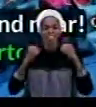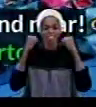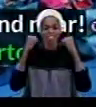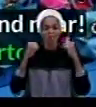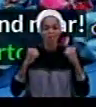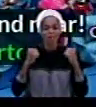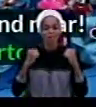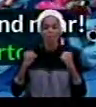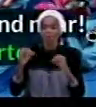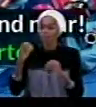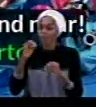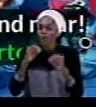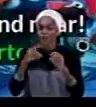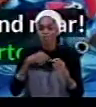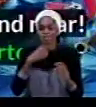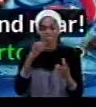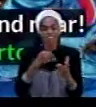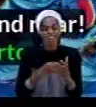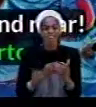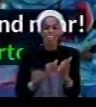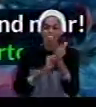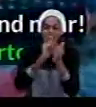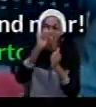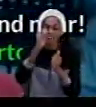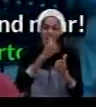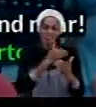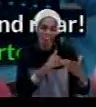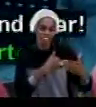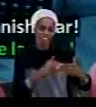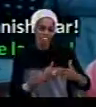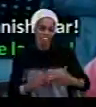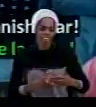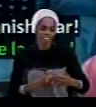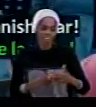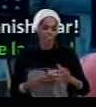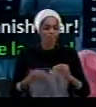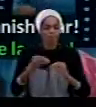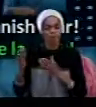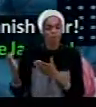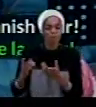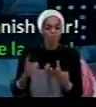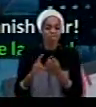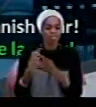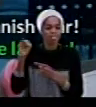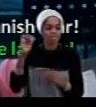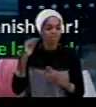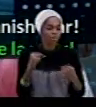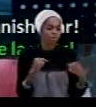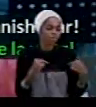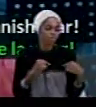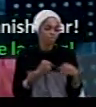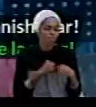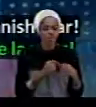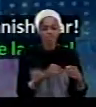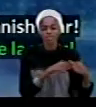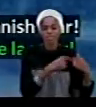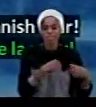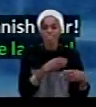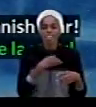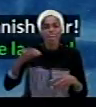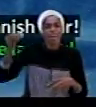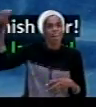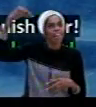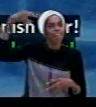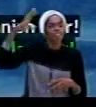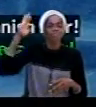the power, oh tell it far and near, oh bring to him your guilty